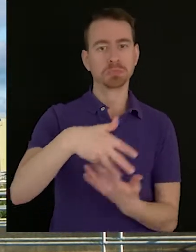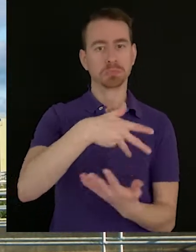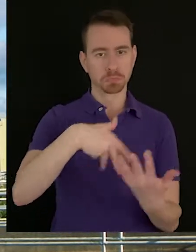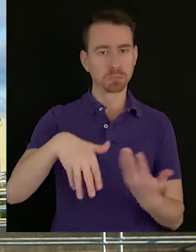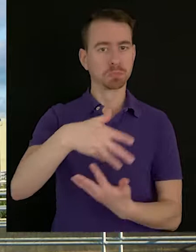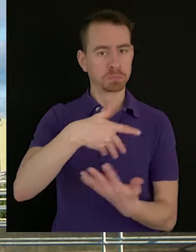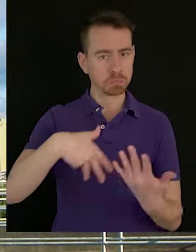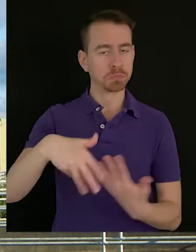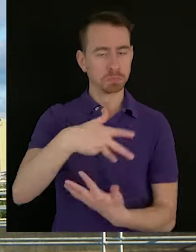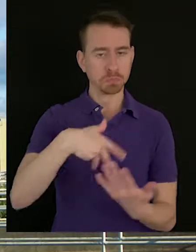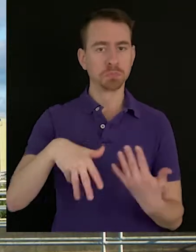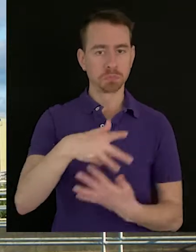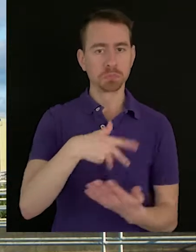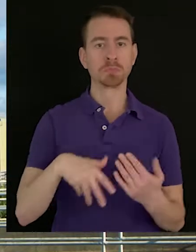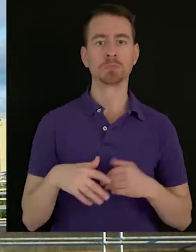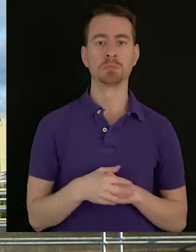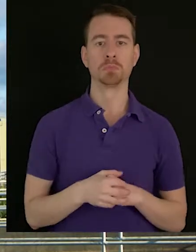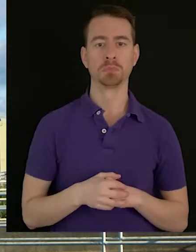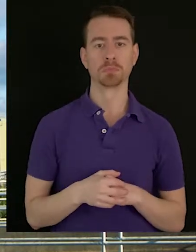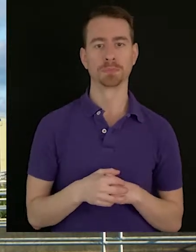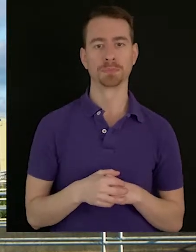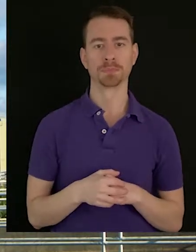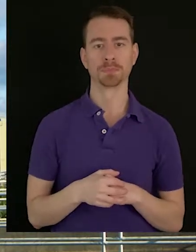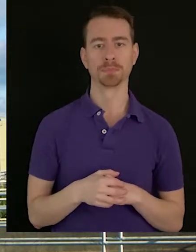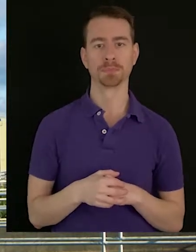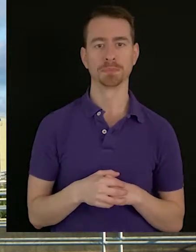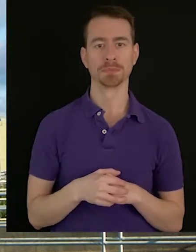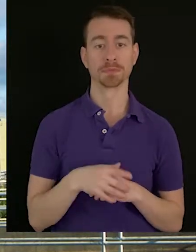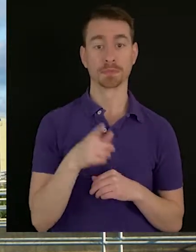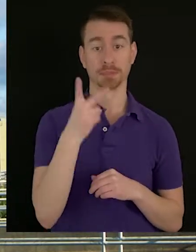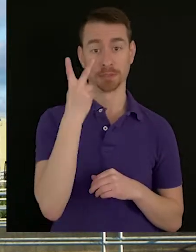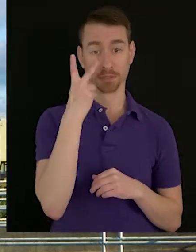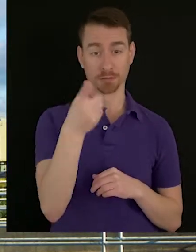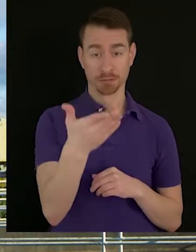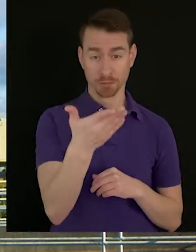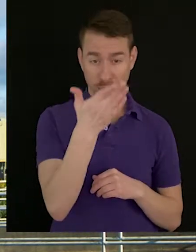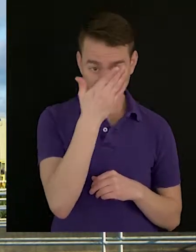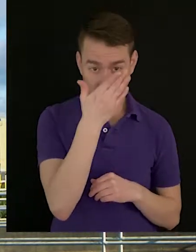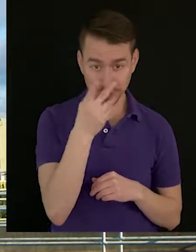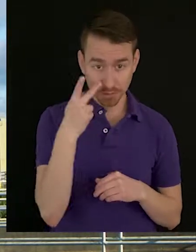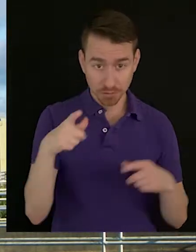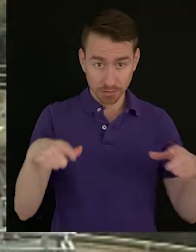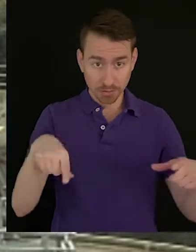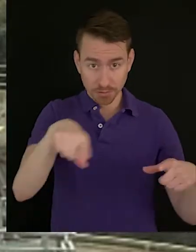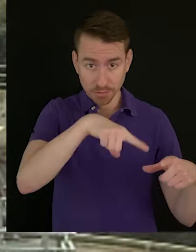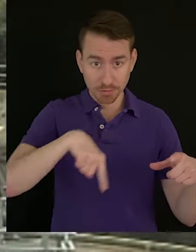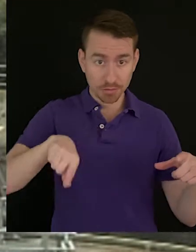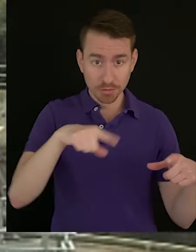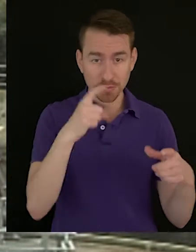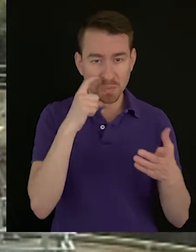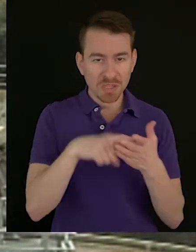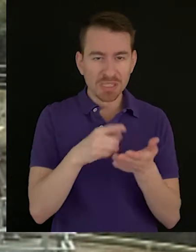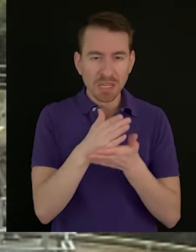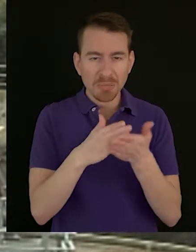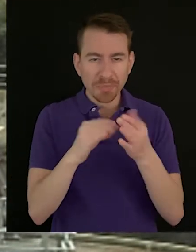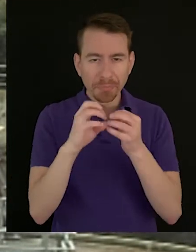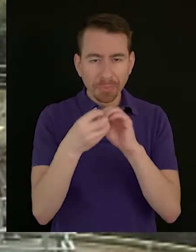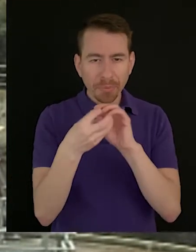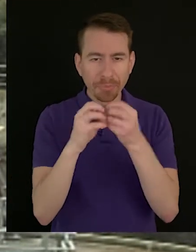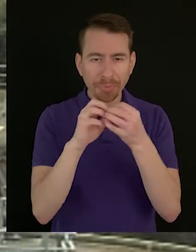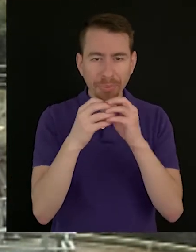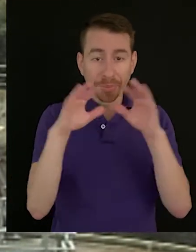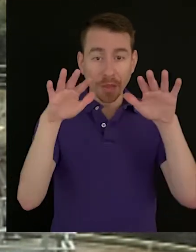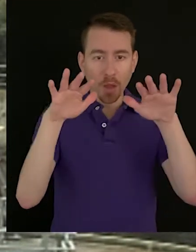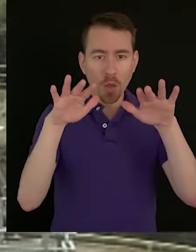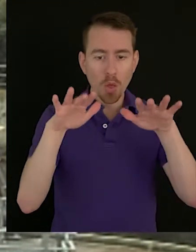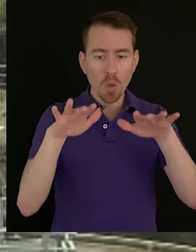clarifiers. We need to get the creatures and the organisms now trapped in their body out of the water. The tanks behind me are large and circular.